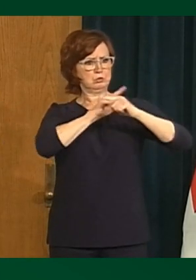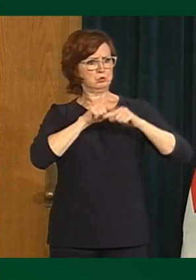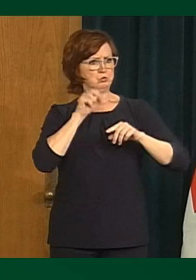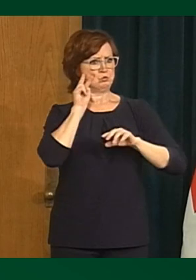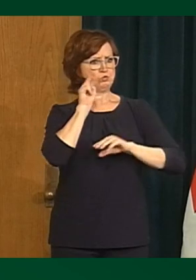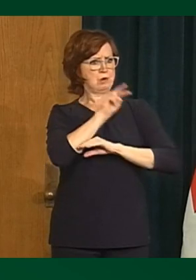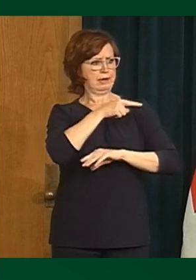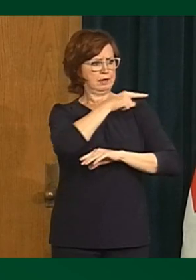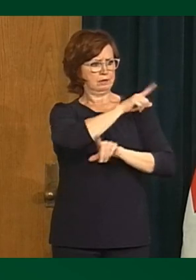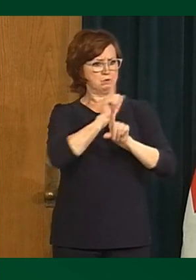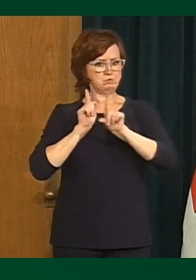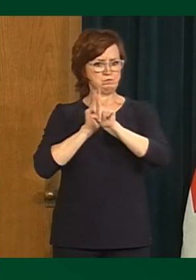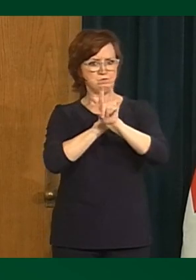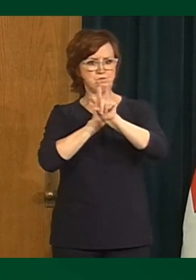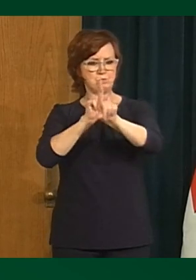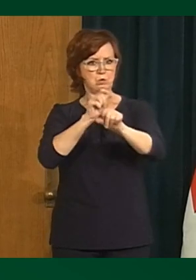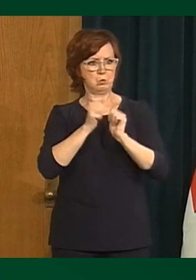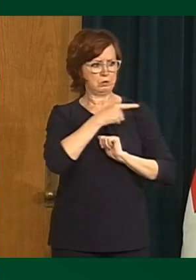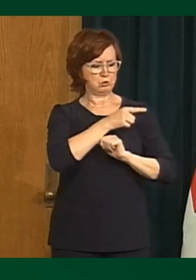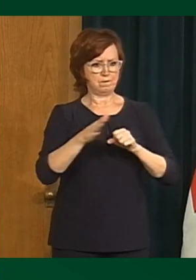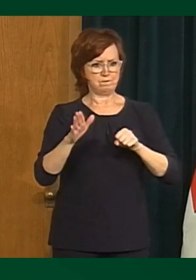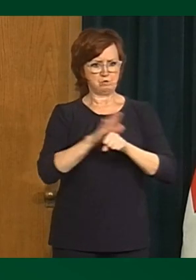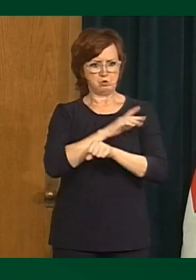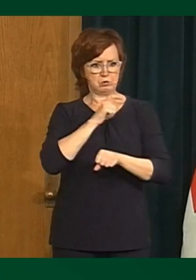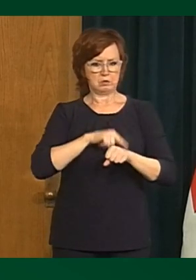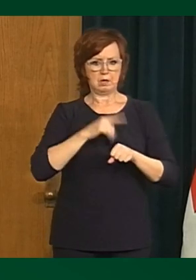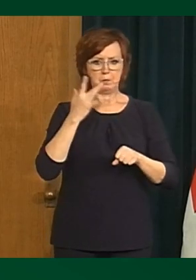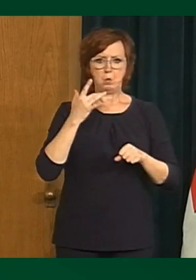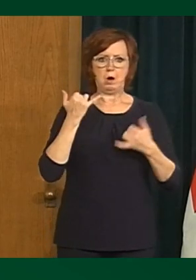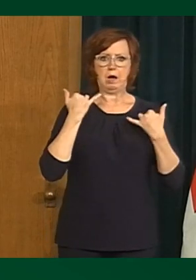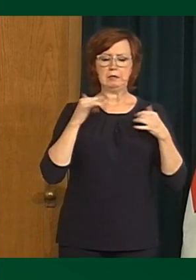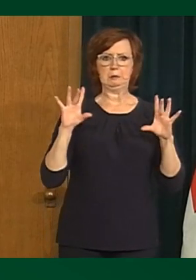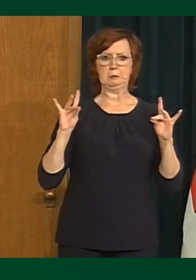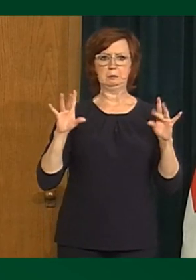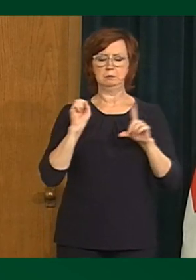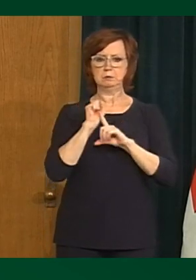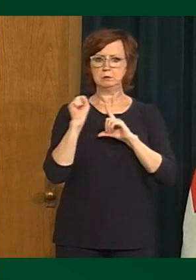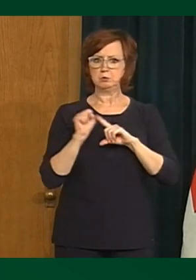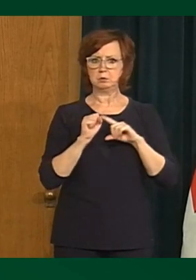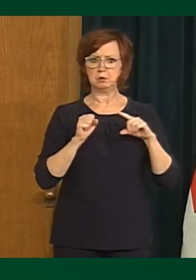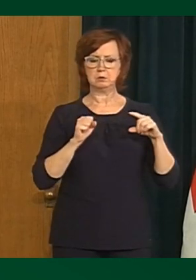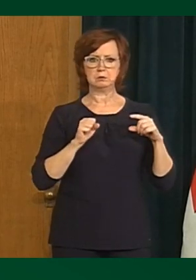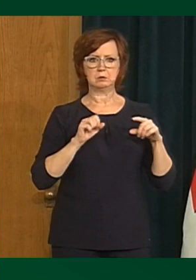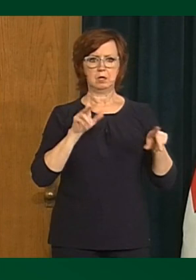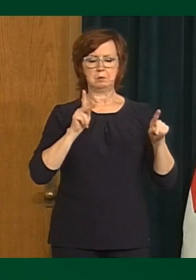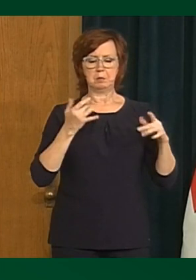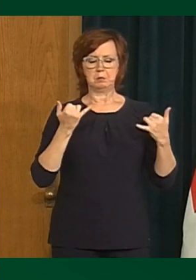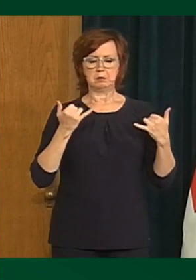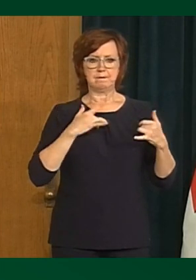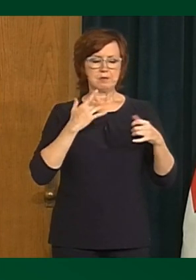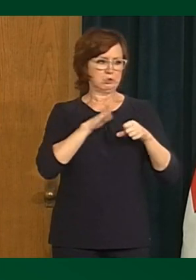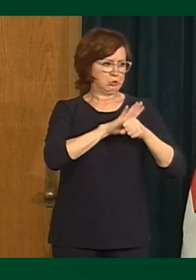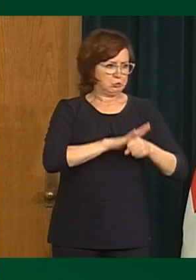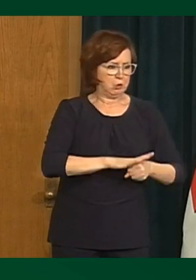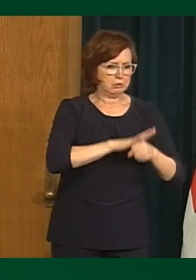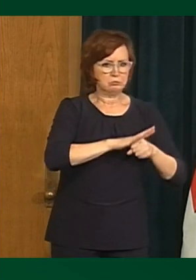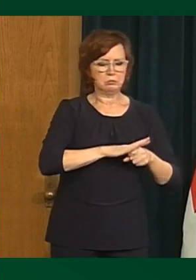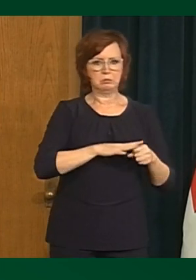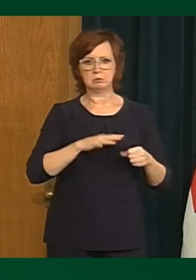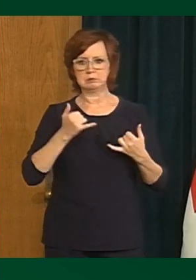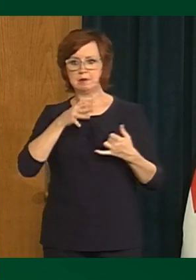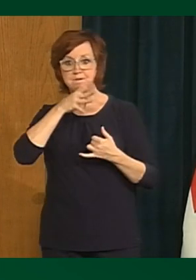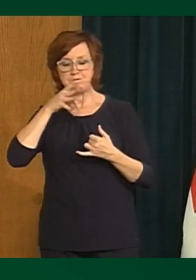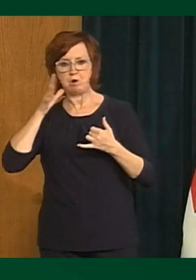particular circumstances when nerves are frayed and such. And also in relation to farmers being a little frustrated,